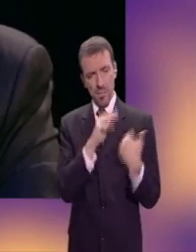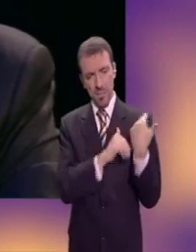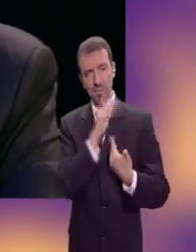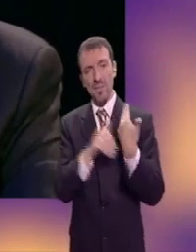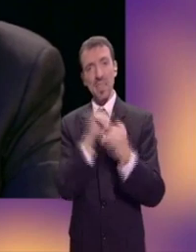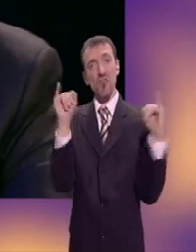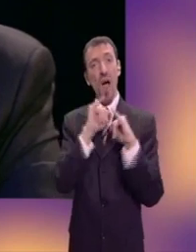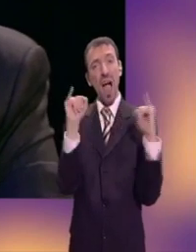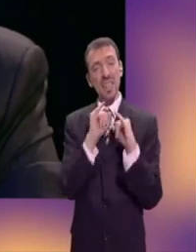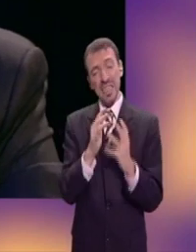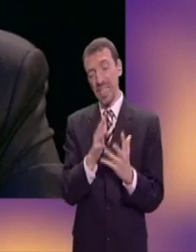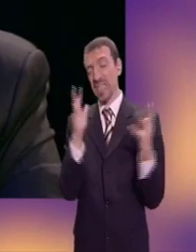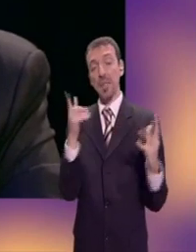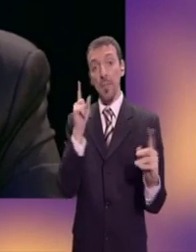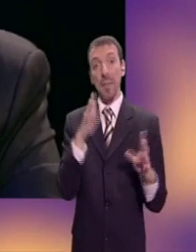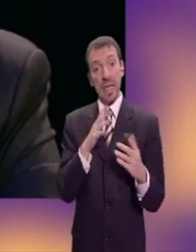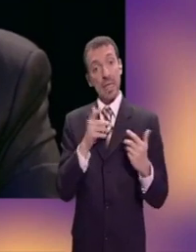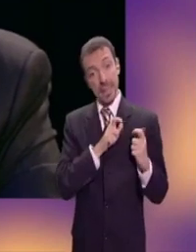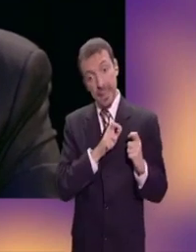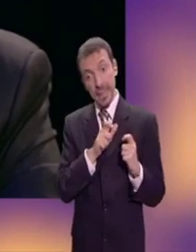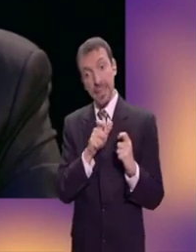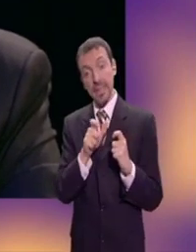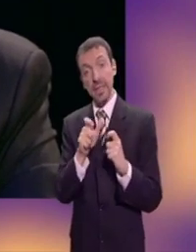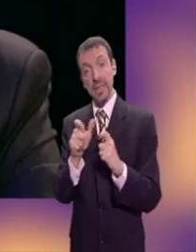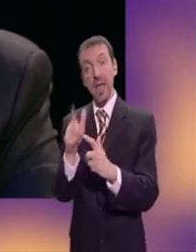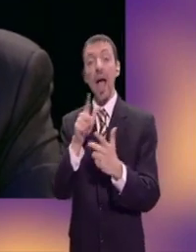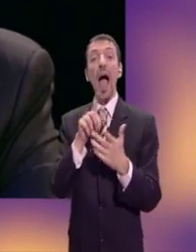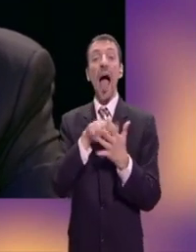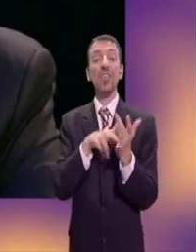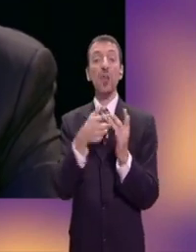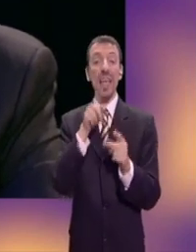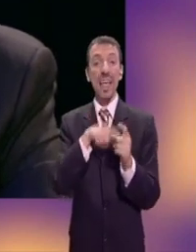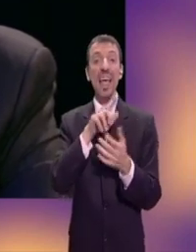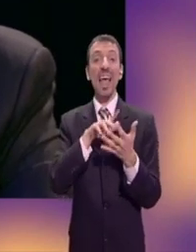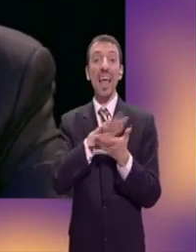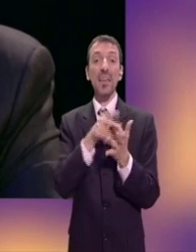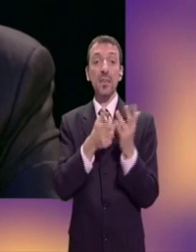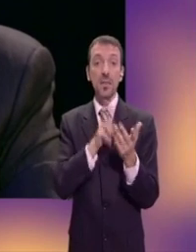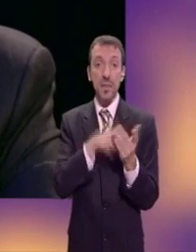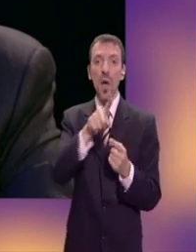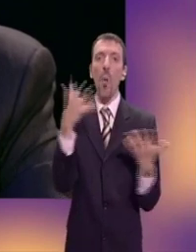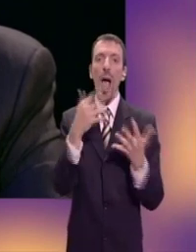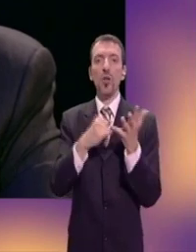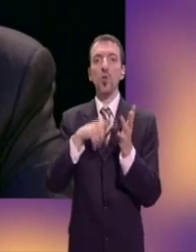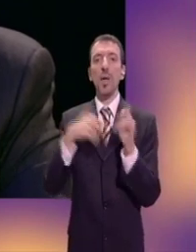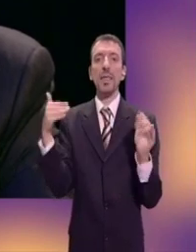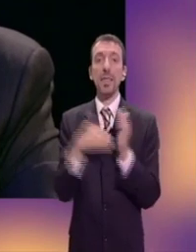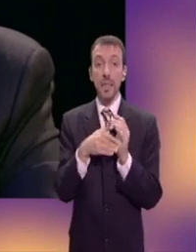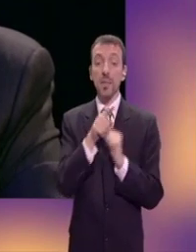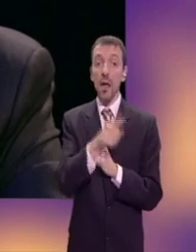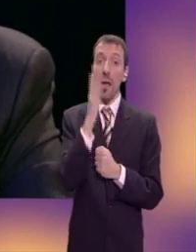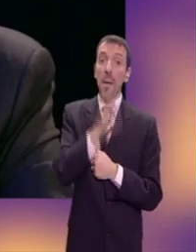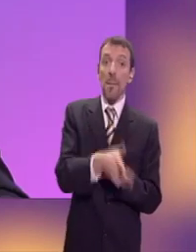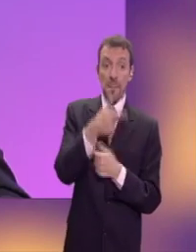major crises. It came unstuck under Anthony Eden at Suez, and it completely came unglued and